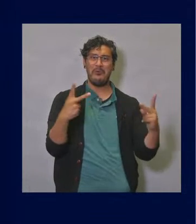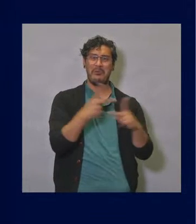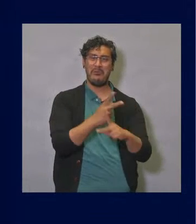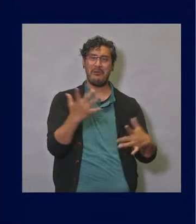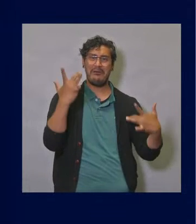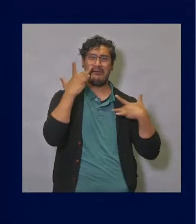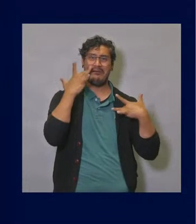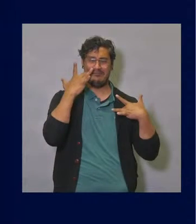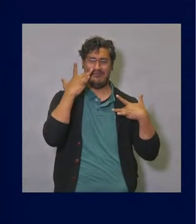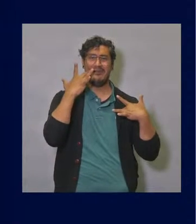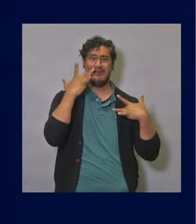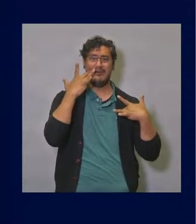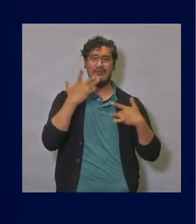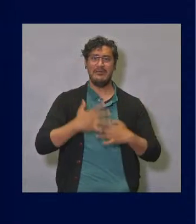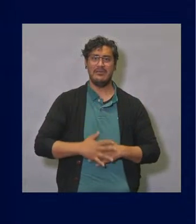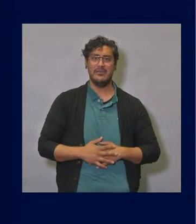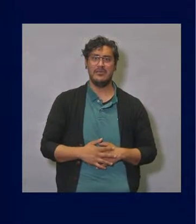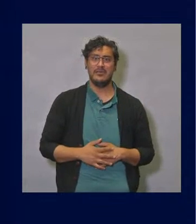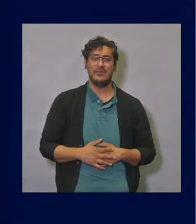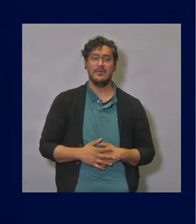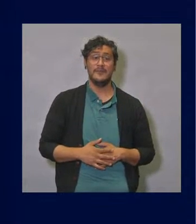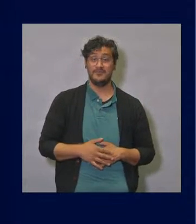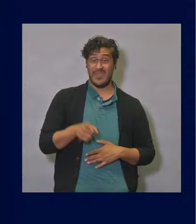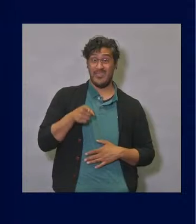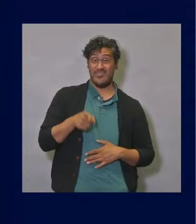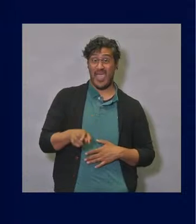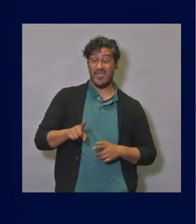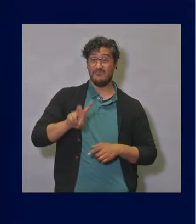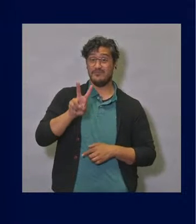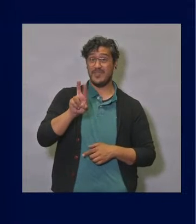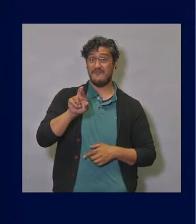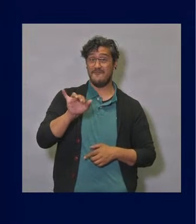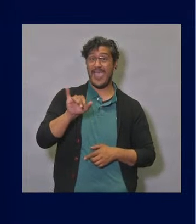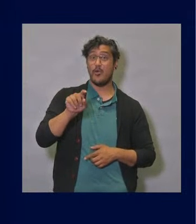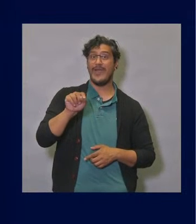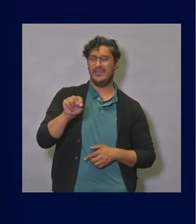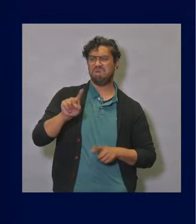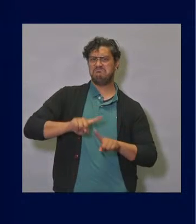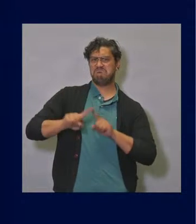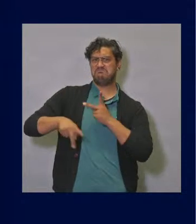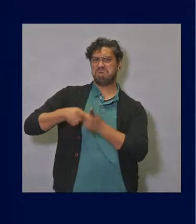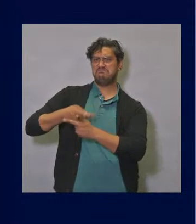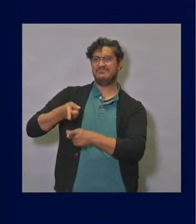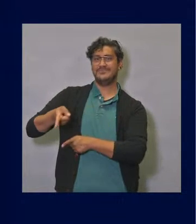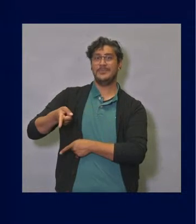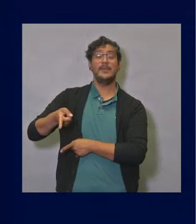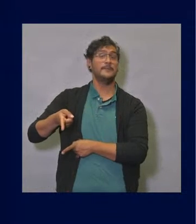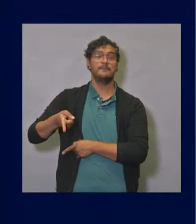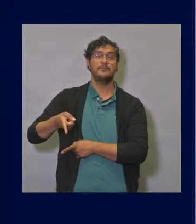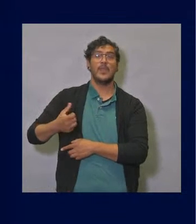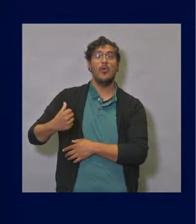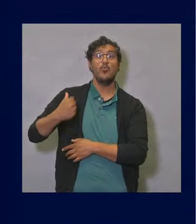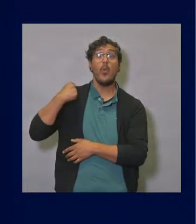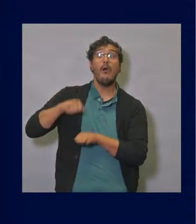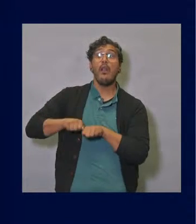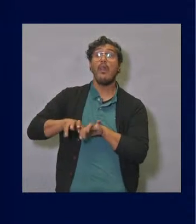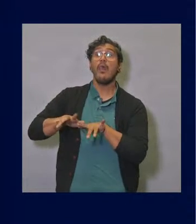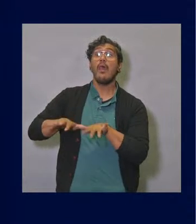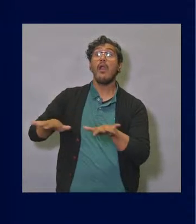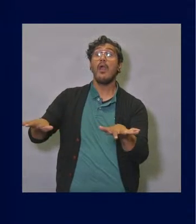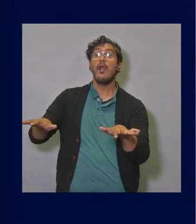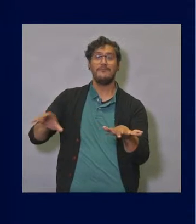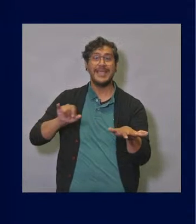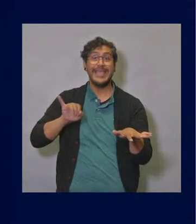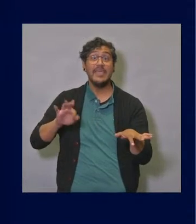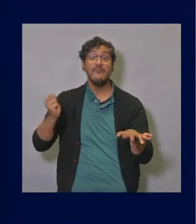of the country and throughout the world. These variants have much less opportunity to be created and to spread if we have